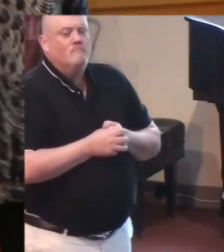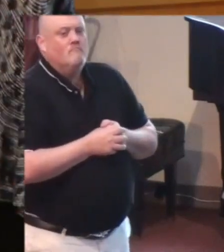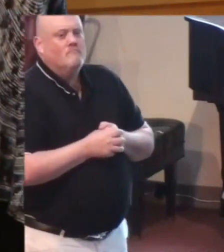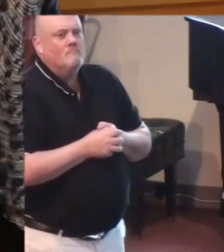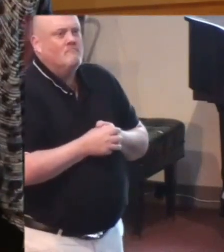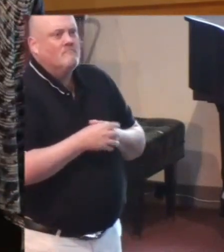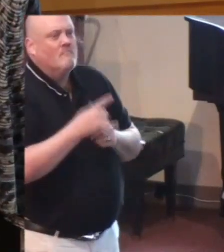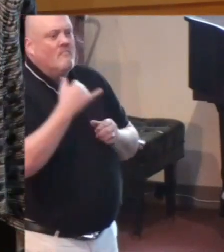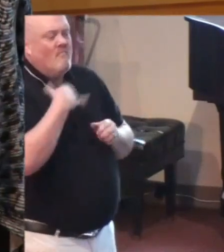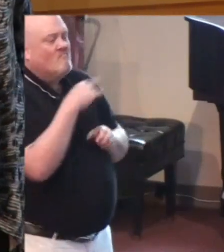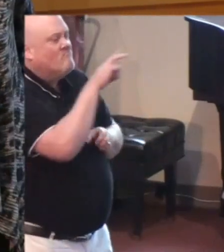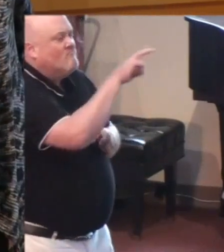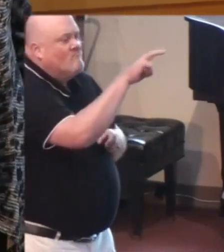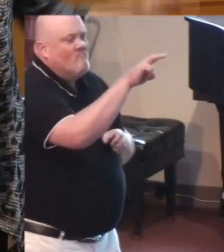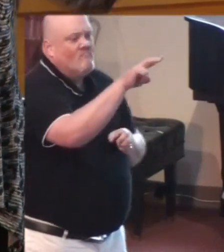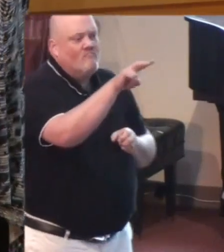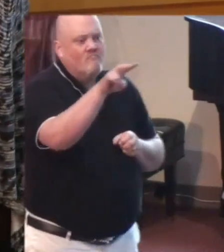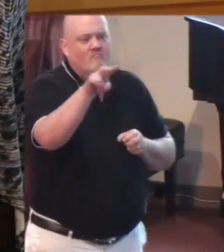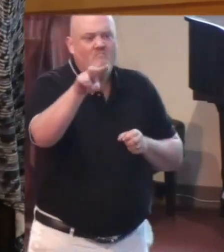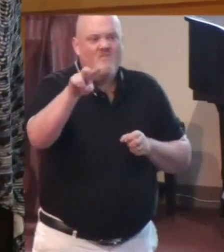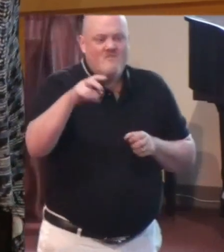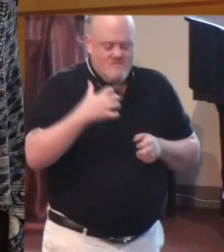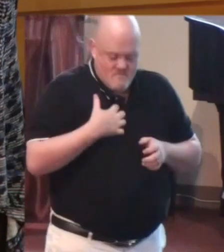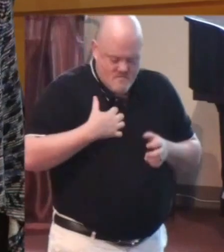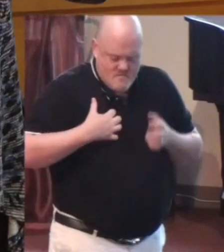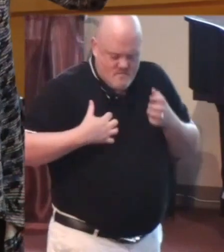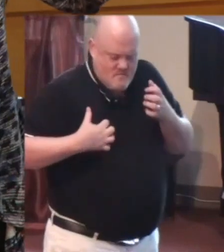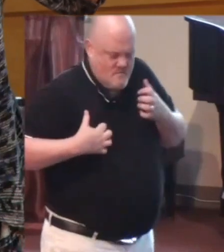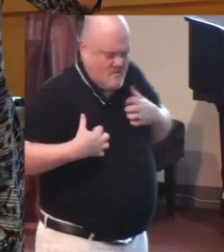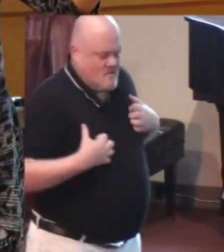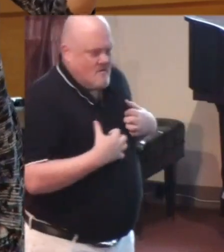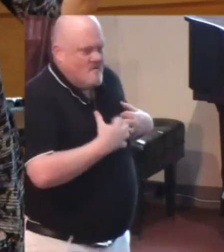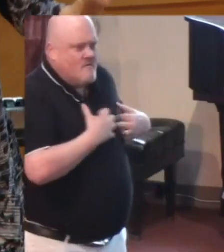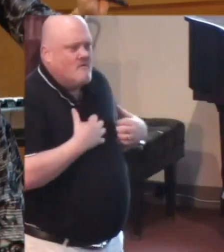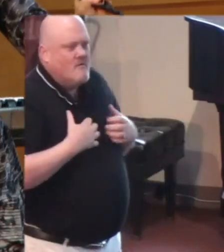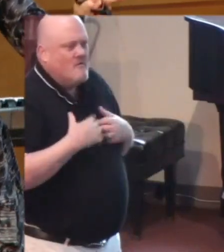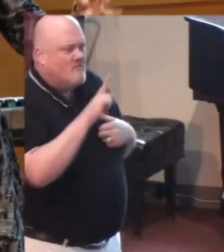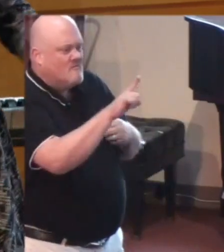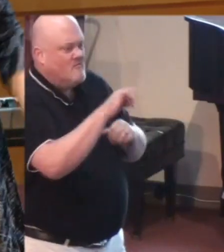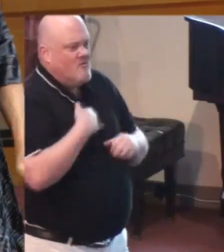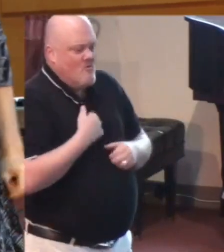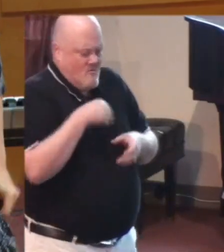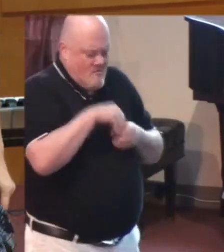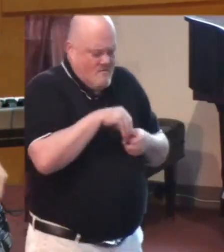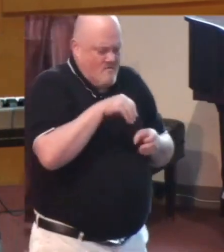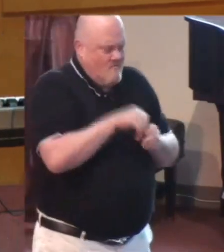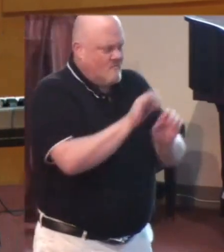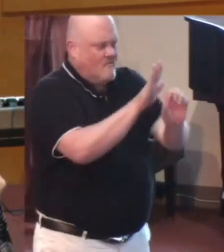I can see the claw marks on your door,